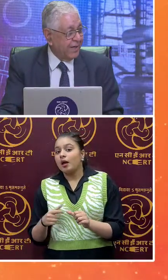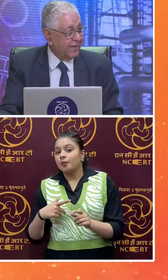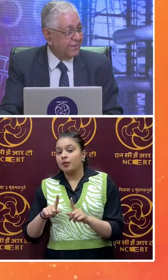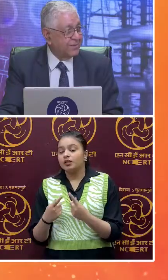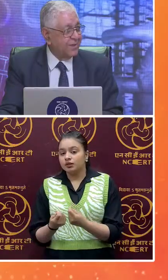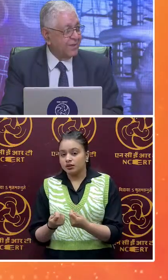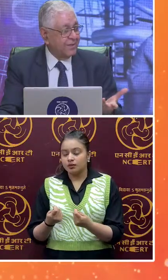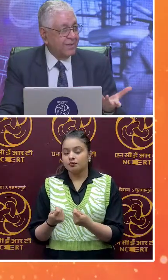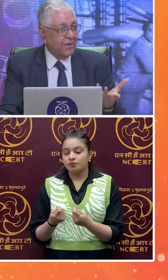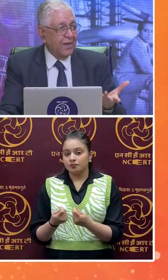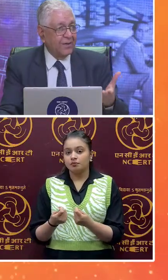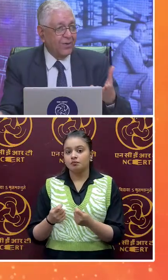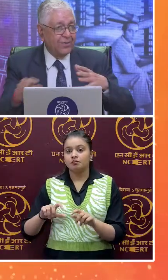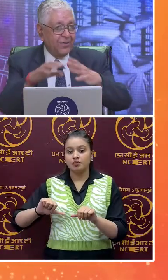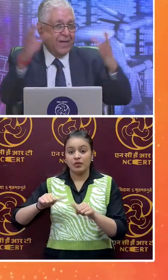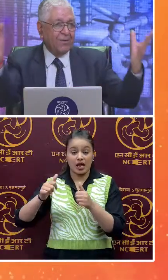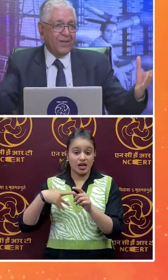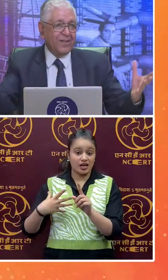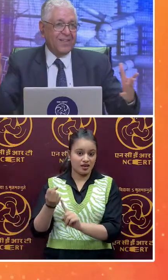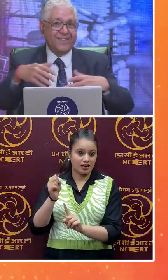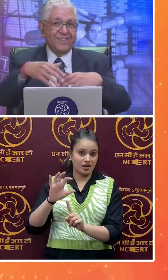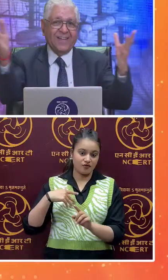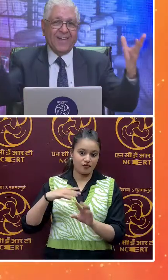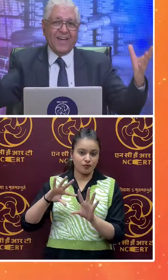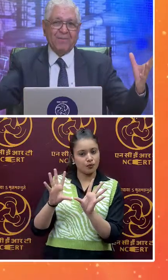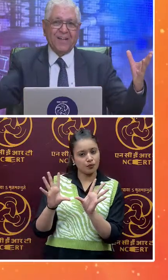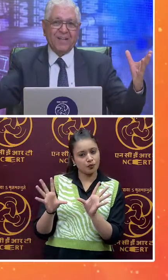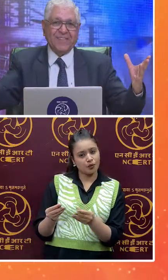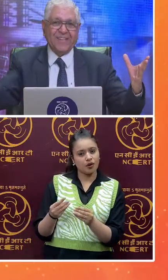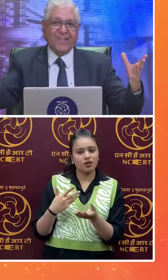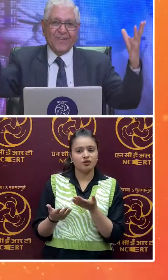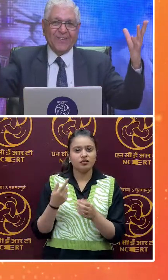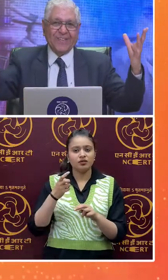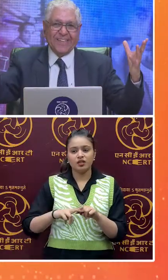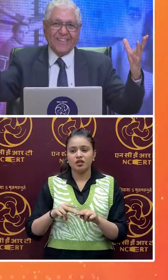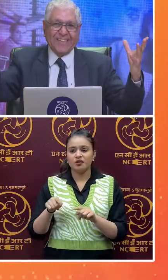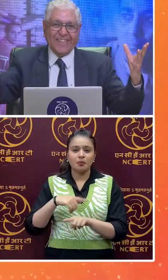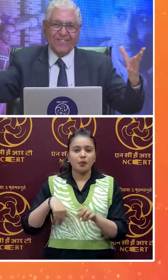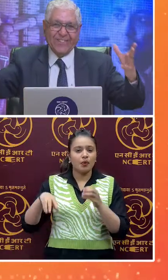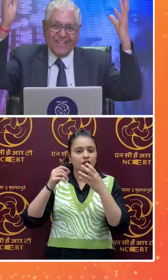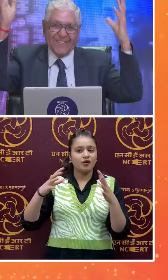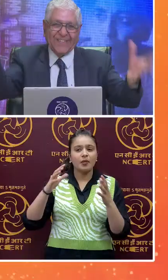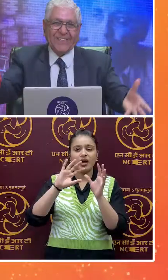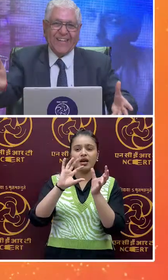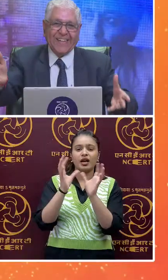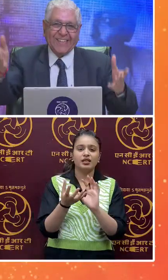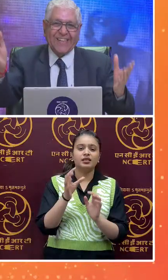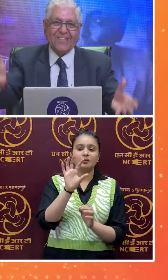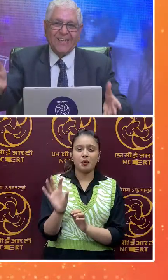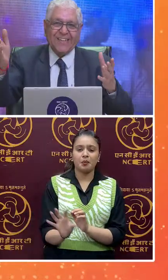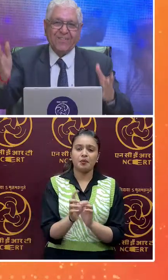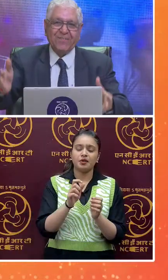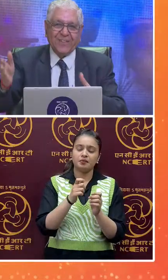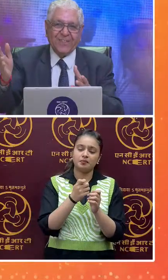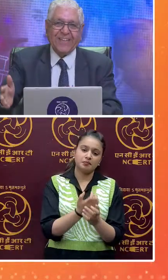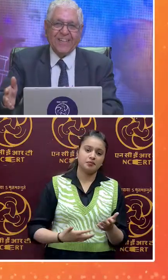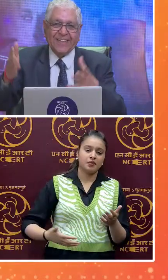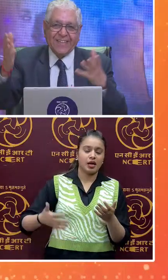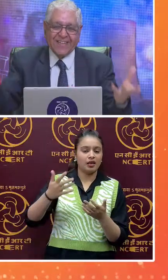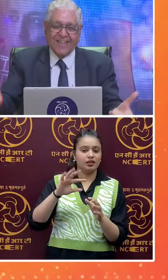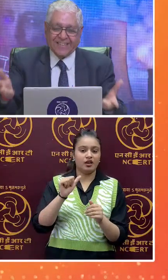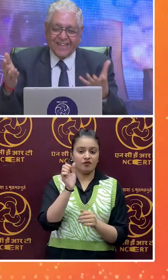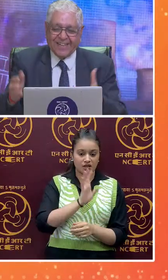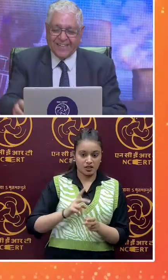India. We have all these NMR imaging all over the country. Beginnings of that is Dharmati coming to